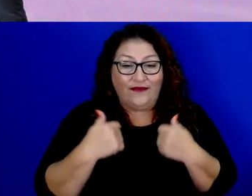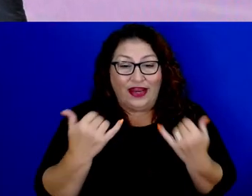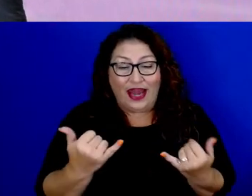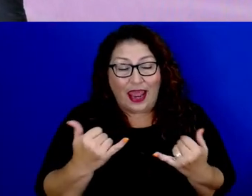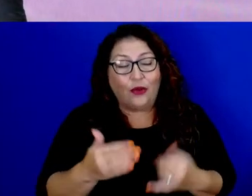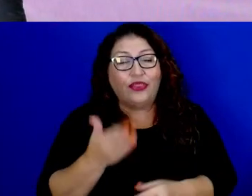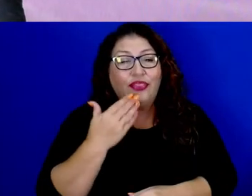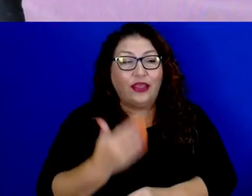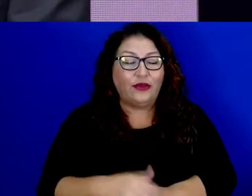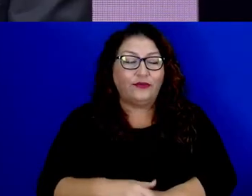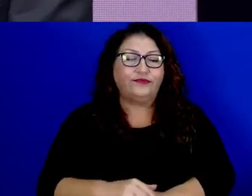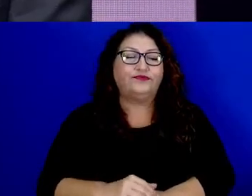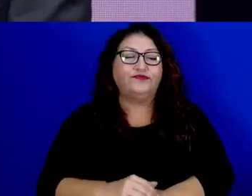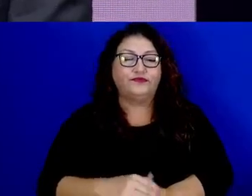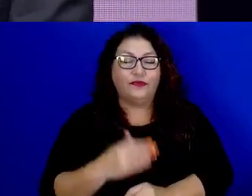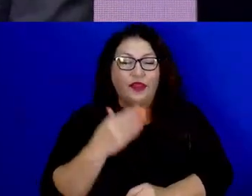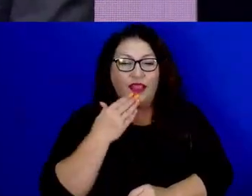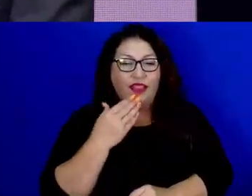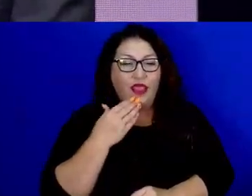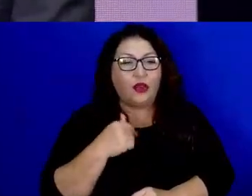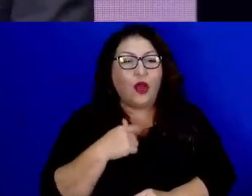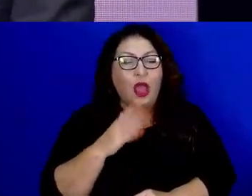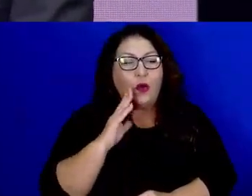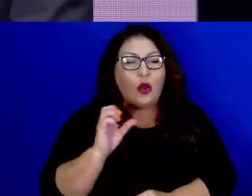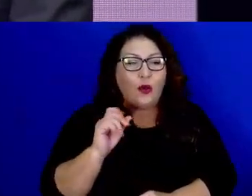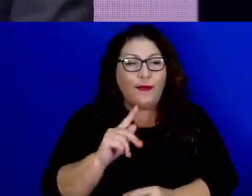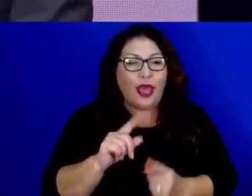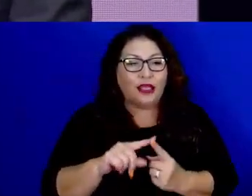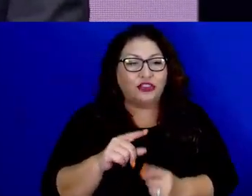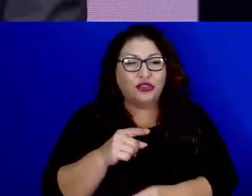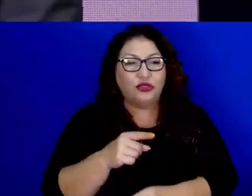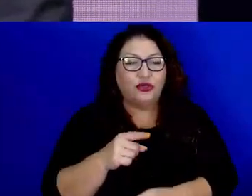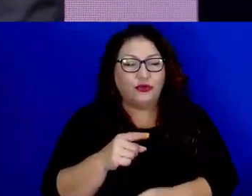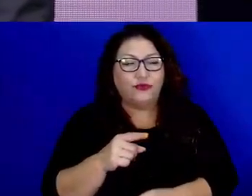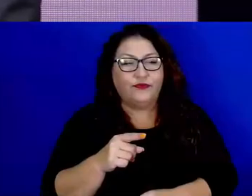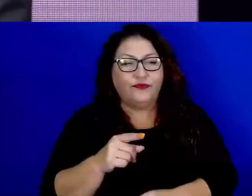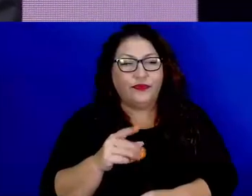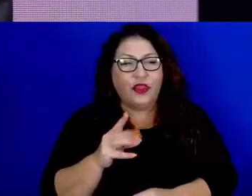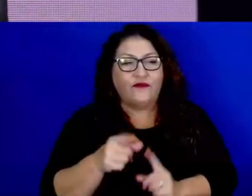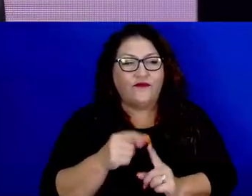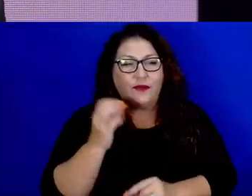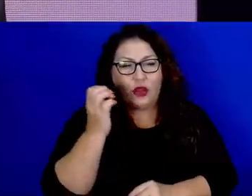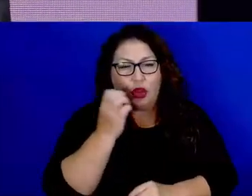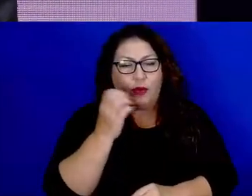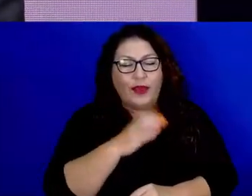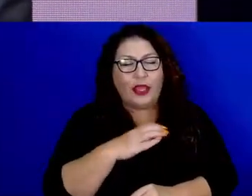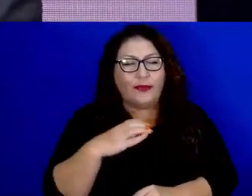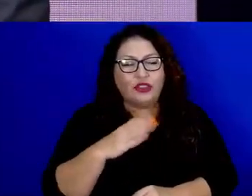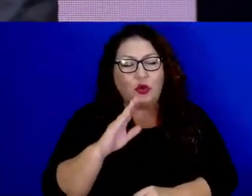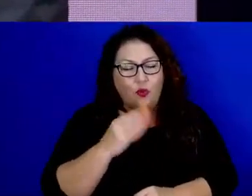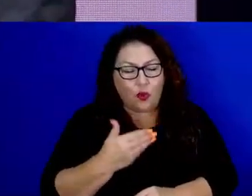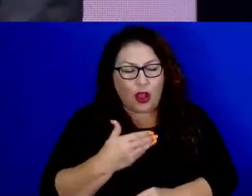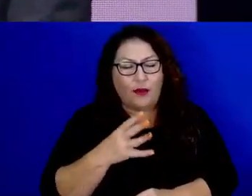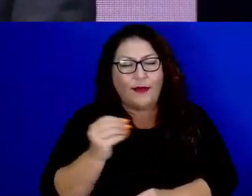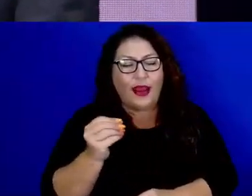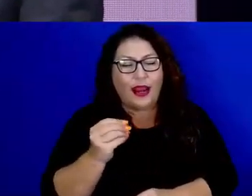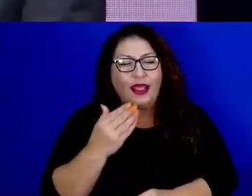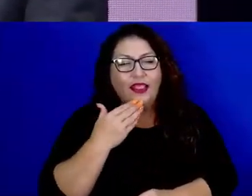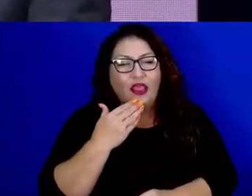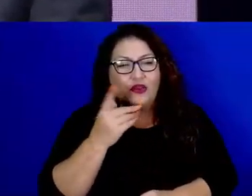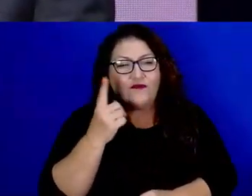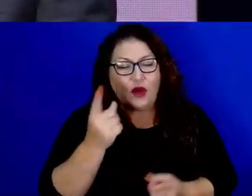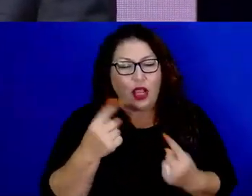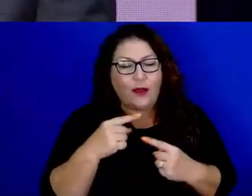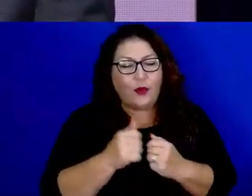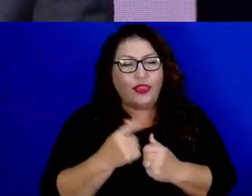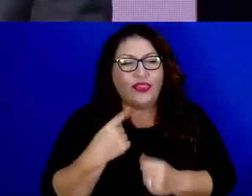Alba. So now we'll turn to you, Maria Teresa, from the European Commission. Welcome and thank you for being with us. I wonder your